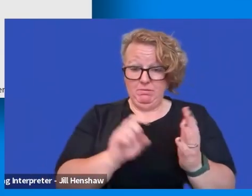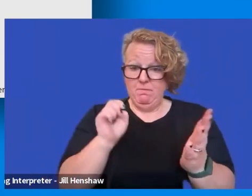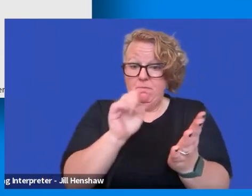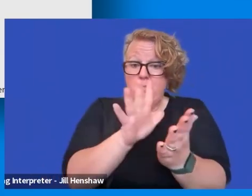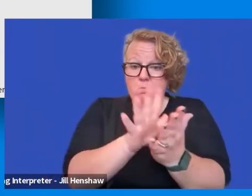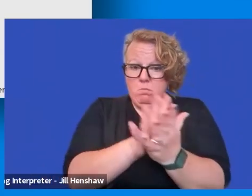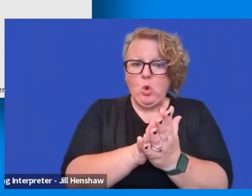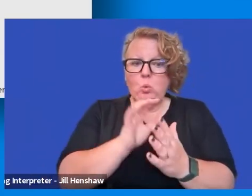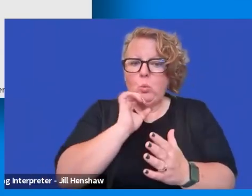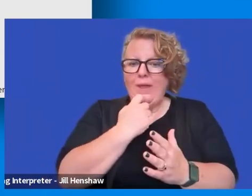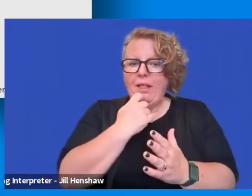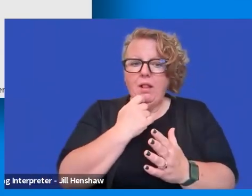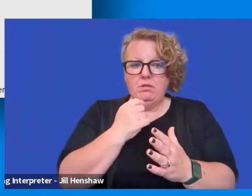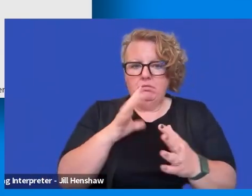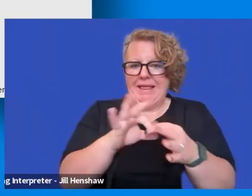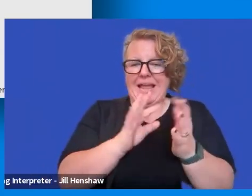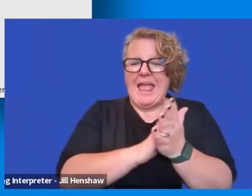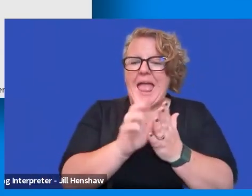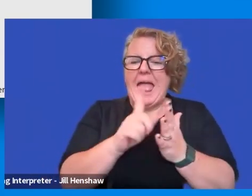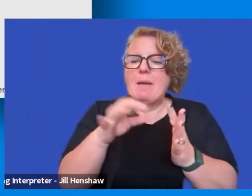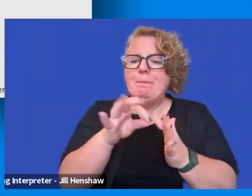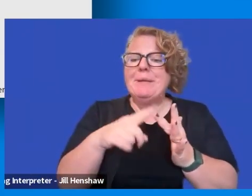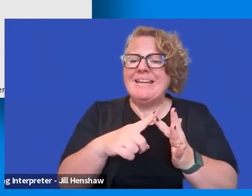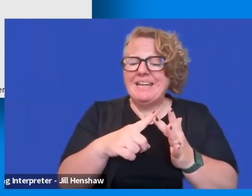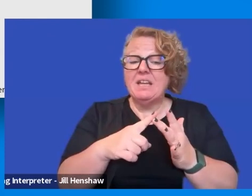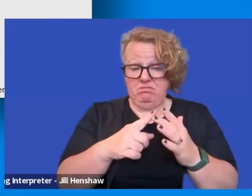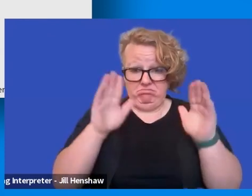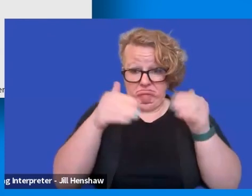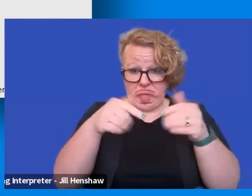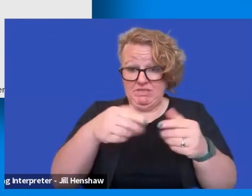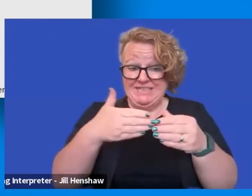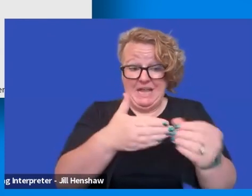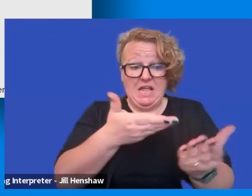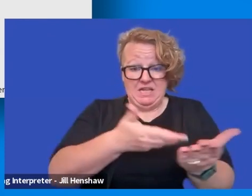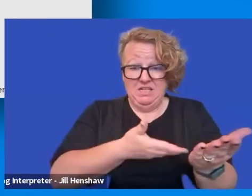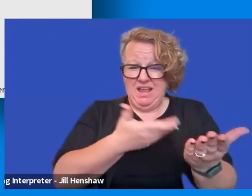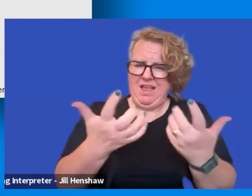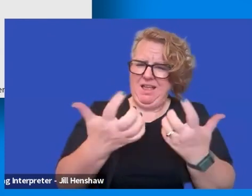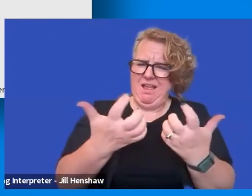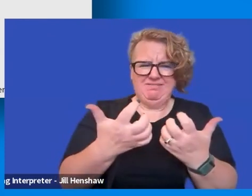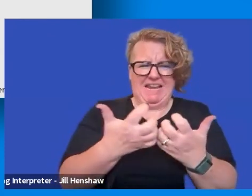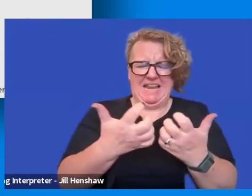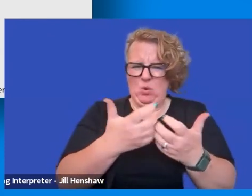HEPI, the Higher Education Policy Institute, which will talk about this guide and talk about that work around protected and